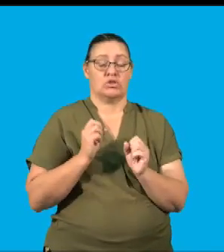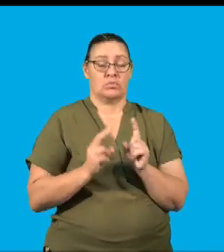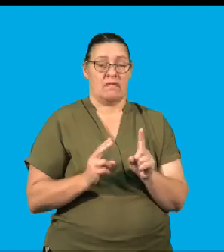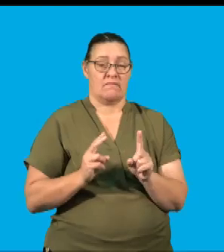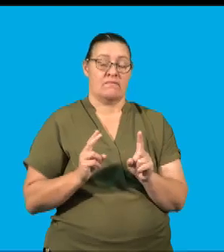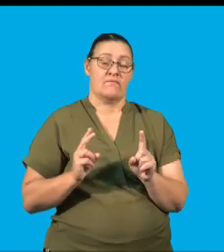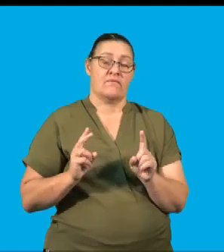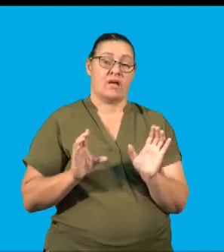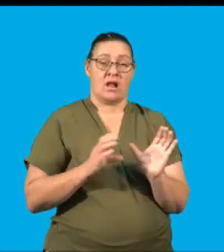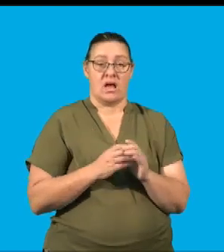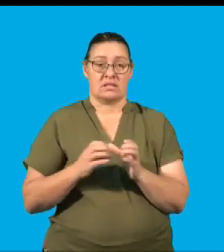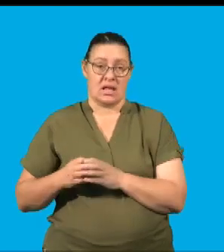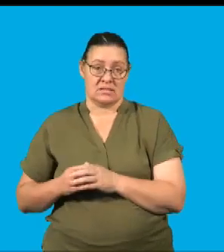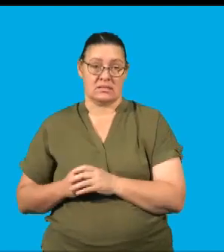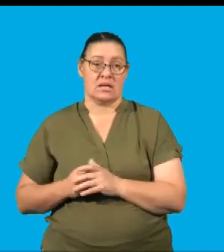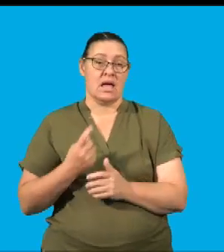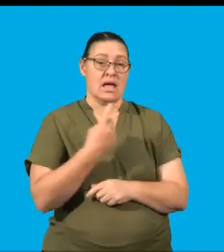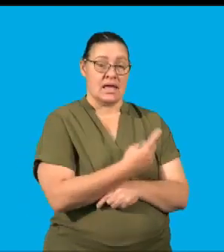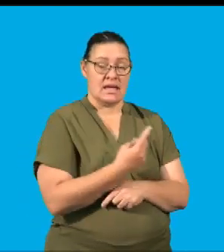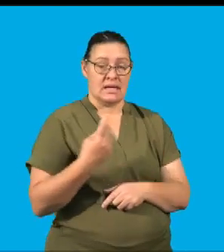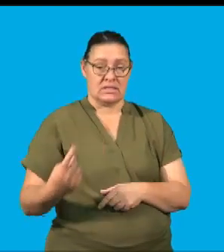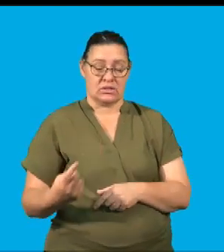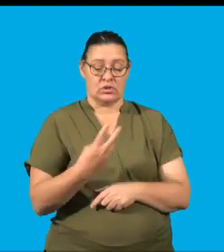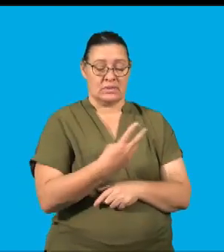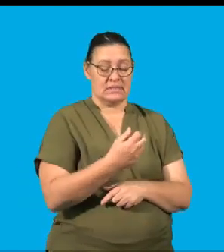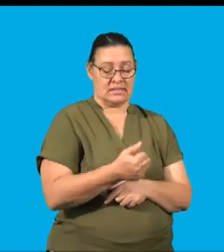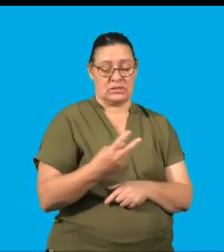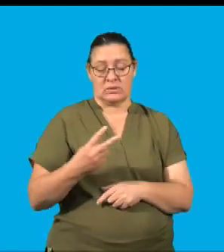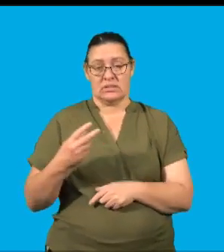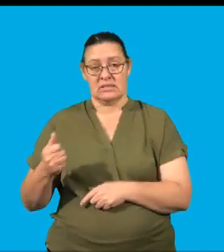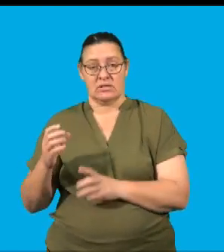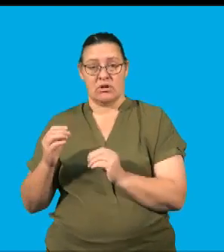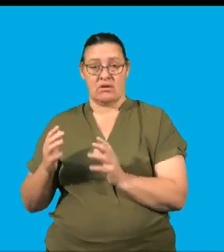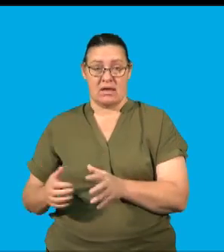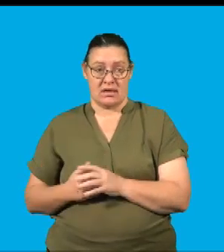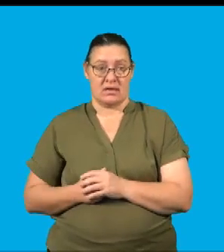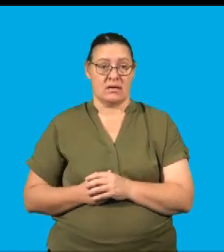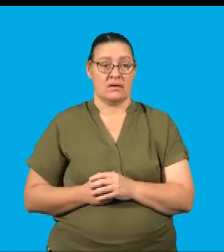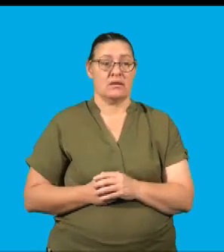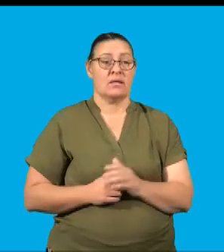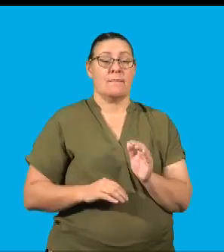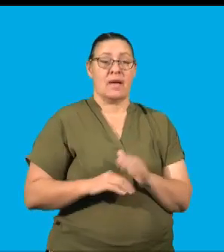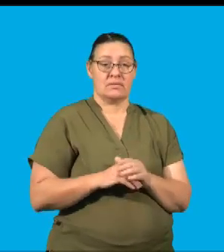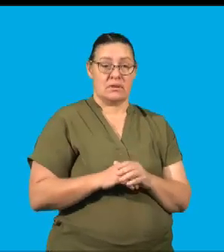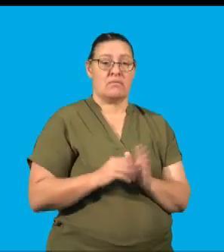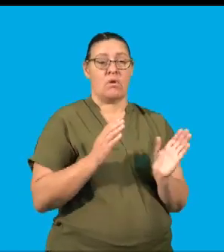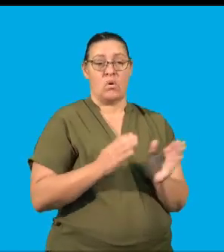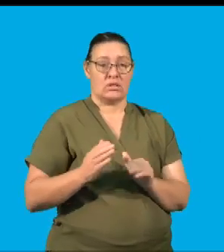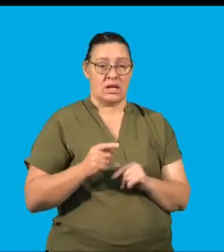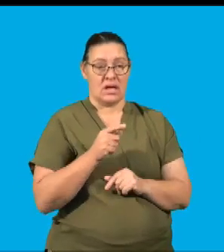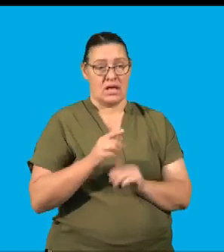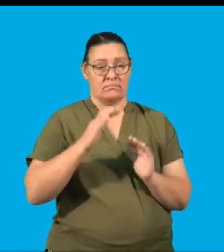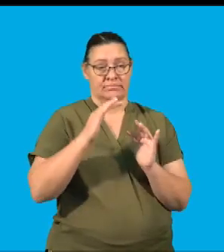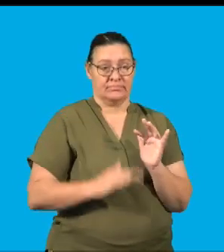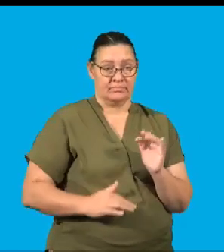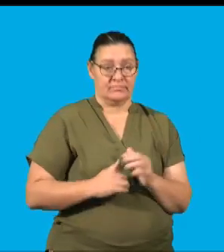12 classes. Each class consists of 26 learners. The percentage marks for class A arranged in order are